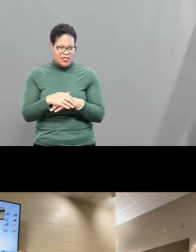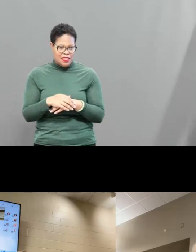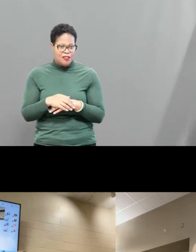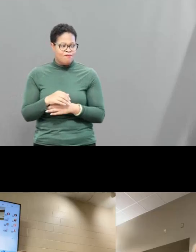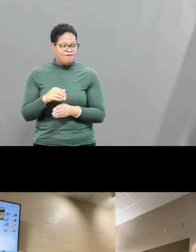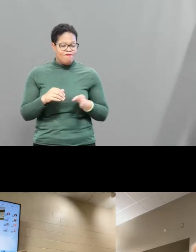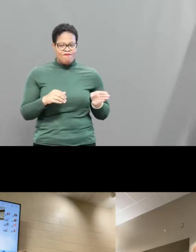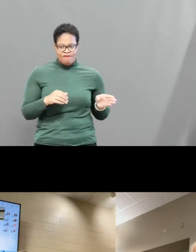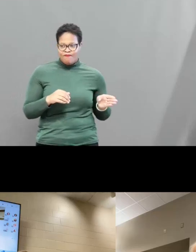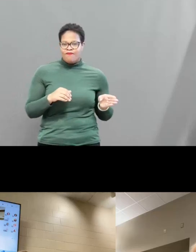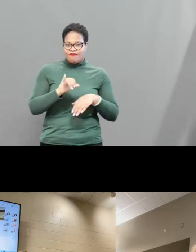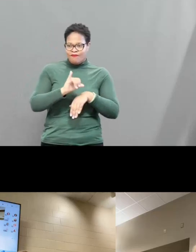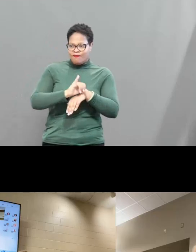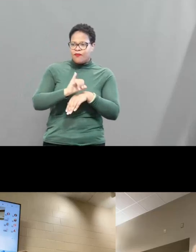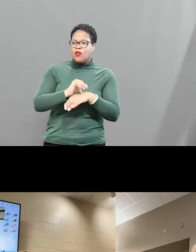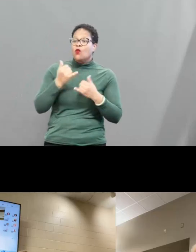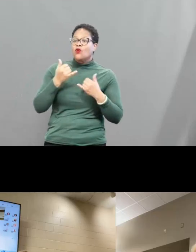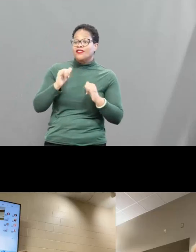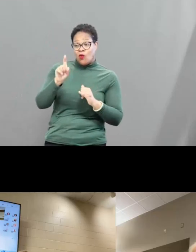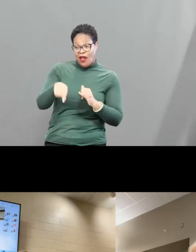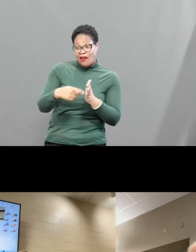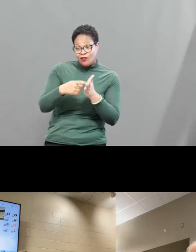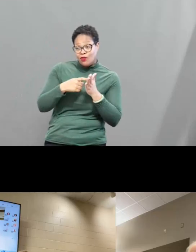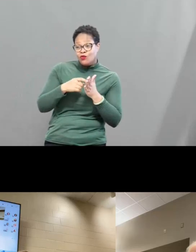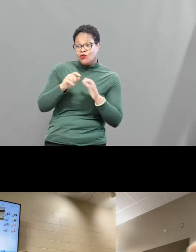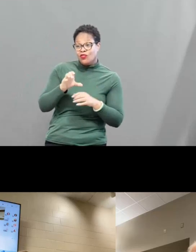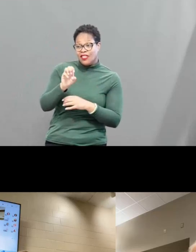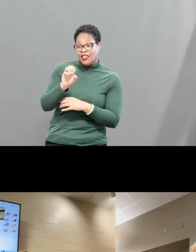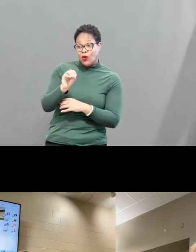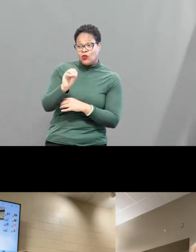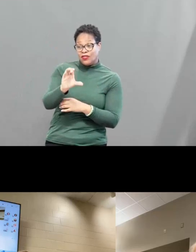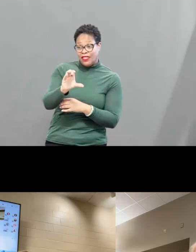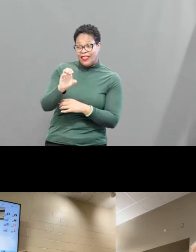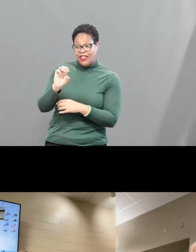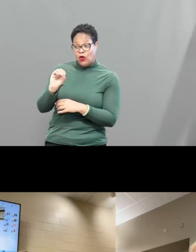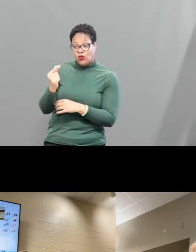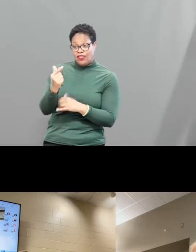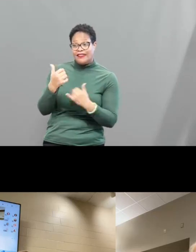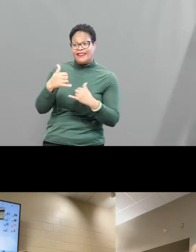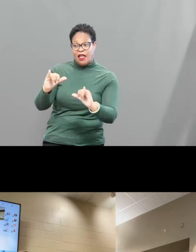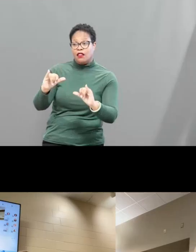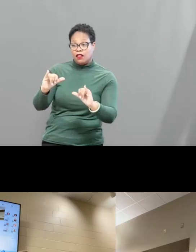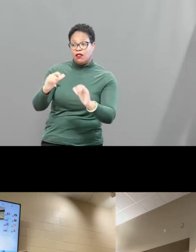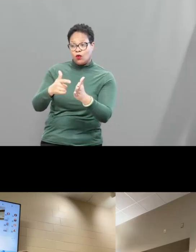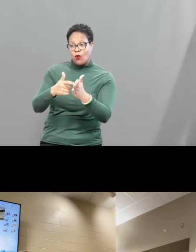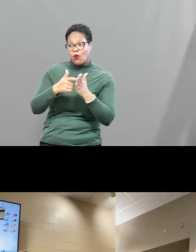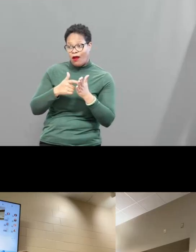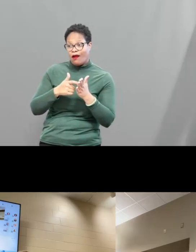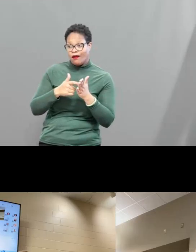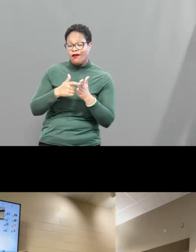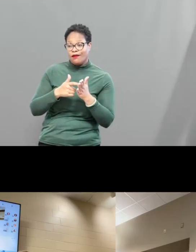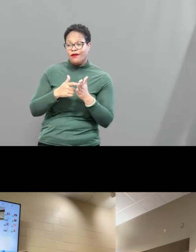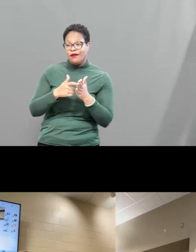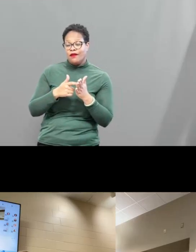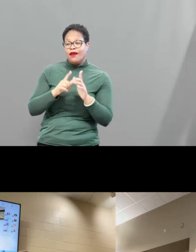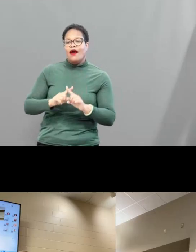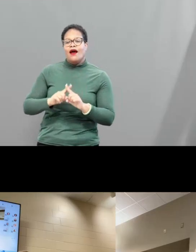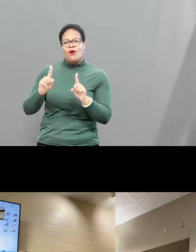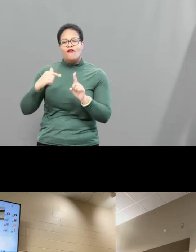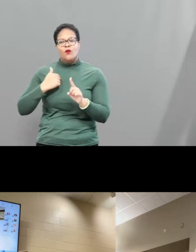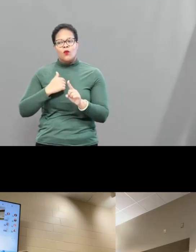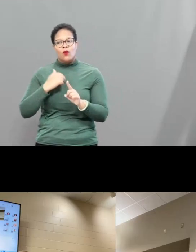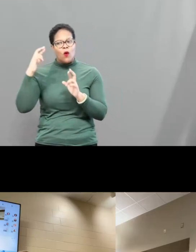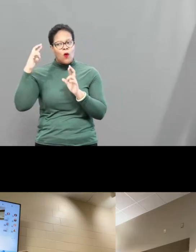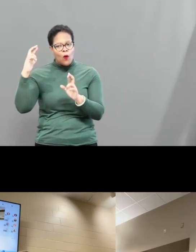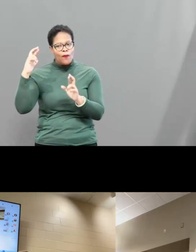We still will have to do the end of course grading and end of course testing. However, we're